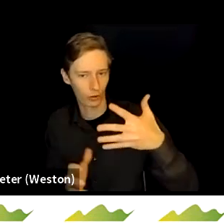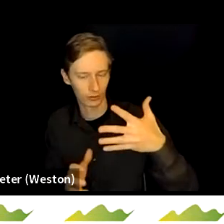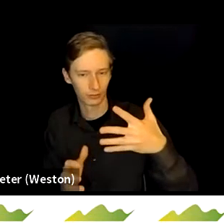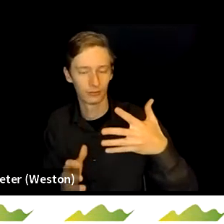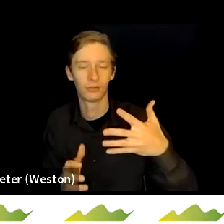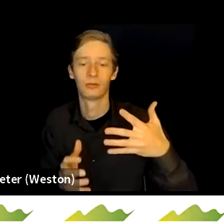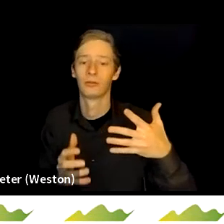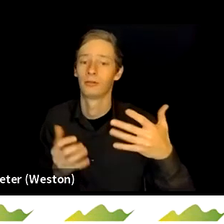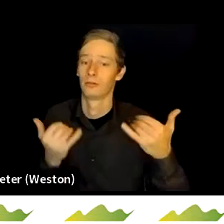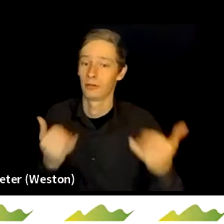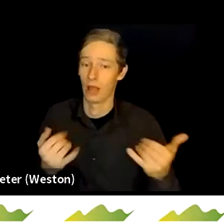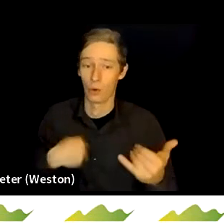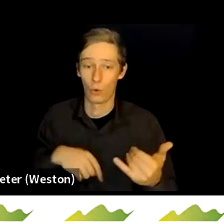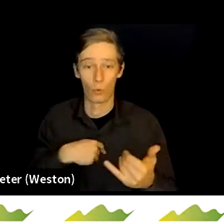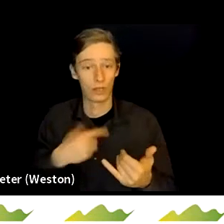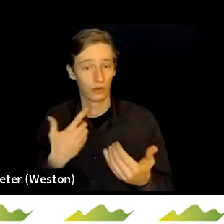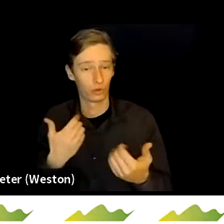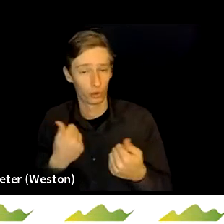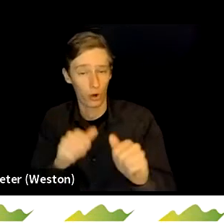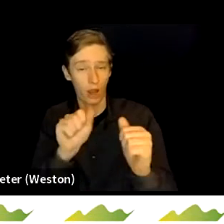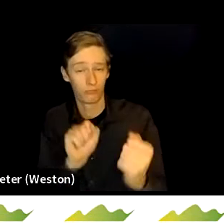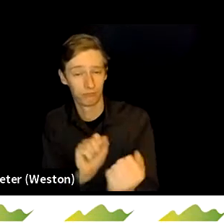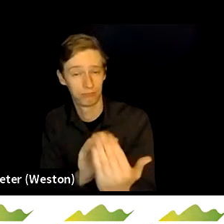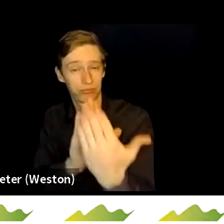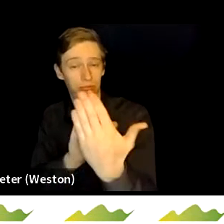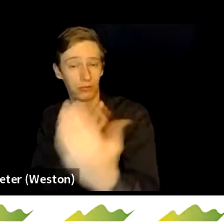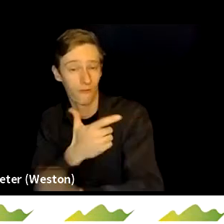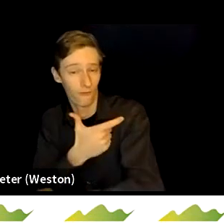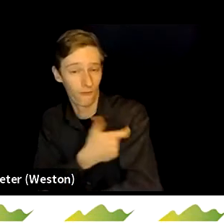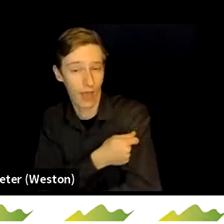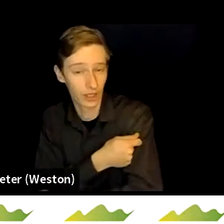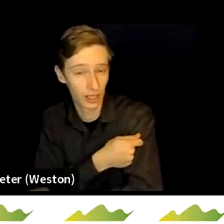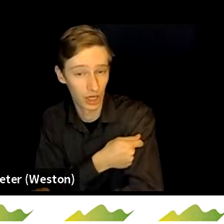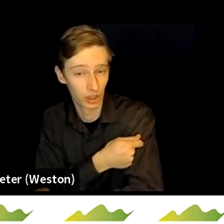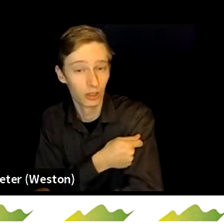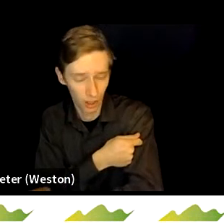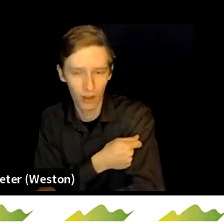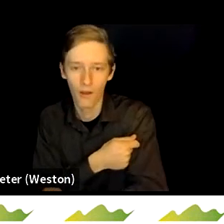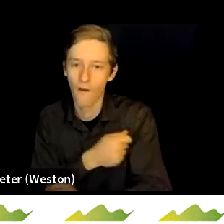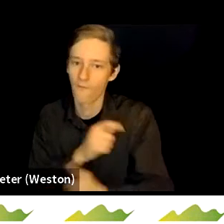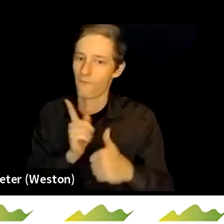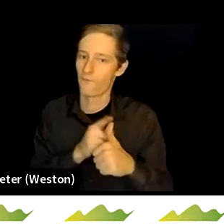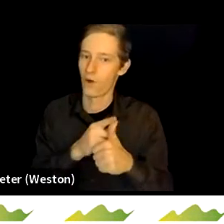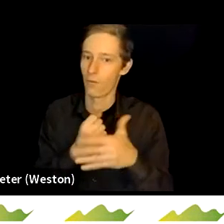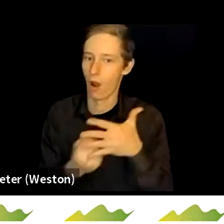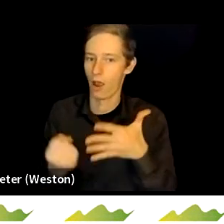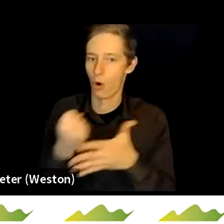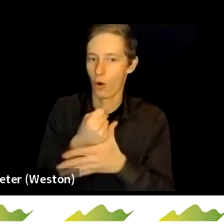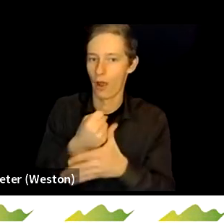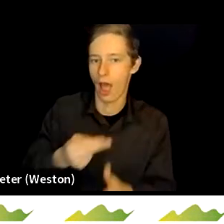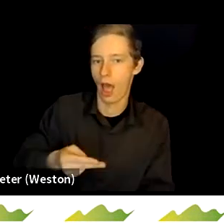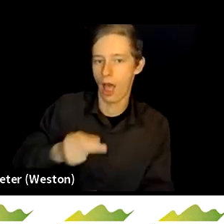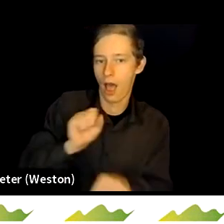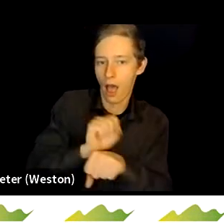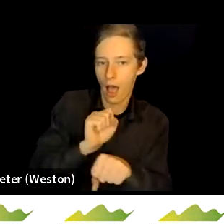parallel, we need to get those who have the medical conditions at highest risk of disease. So it asks about that. But then we also need to keep our